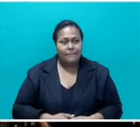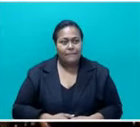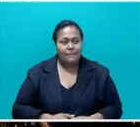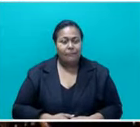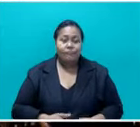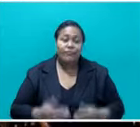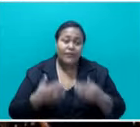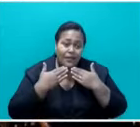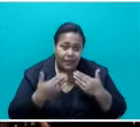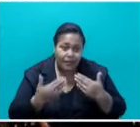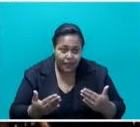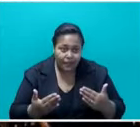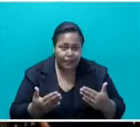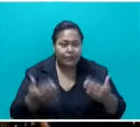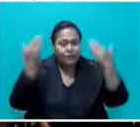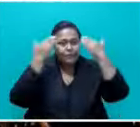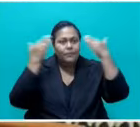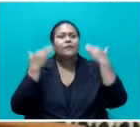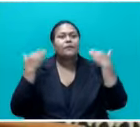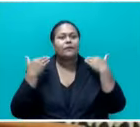Mr. Speaker.